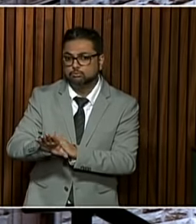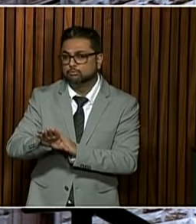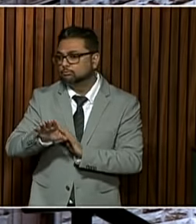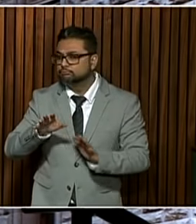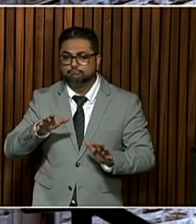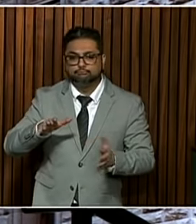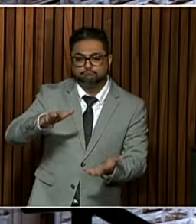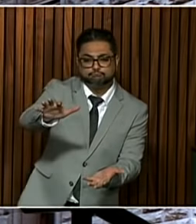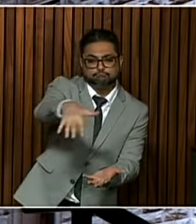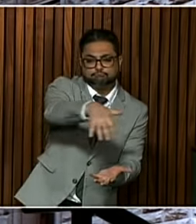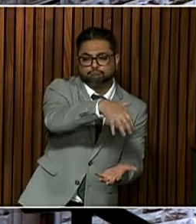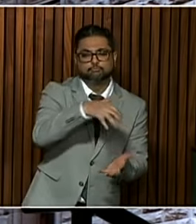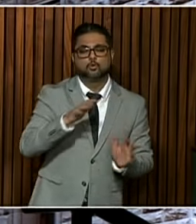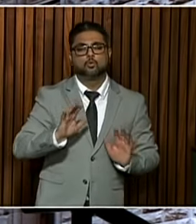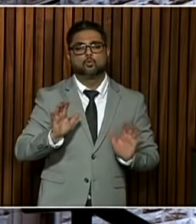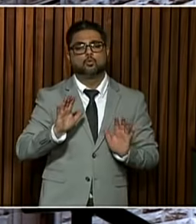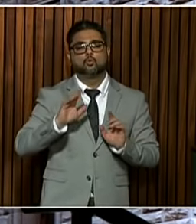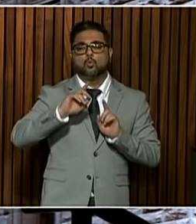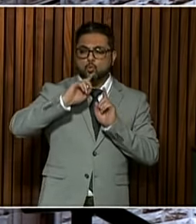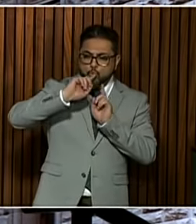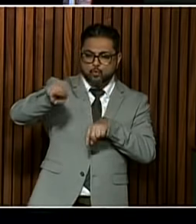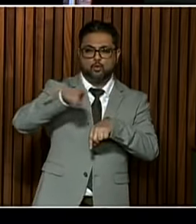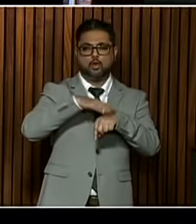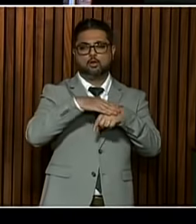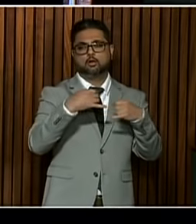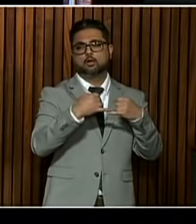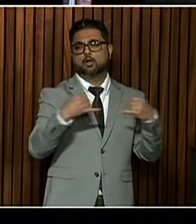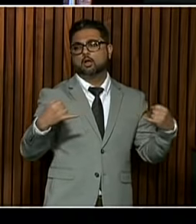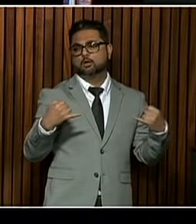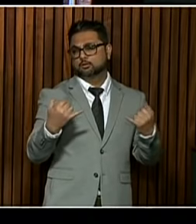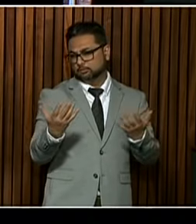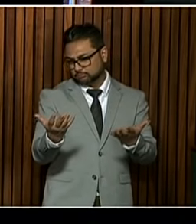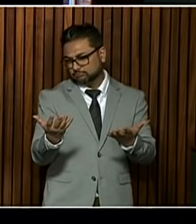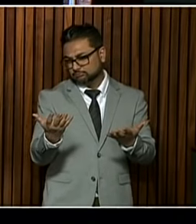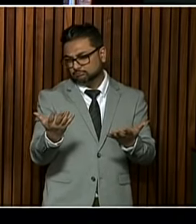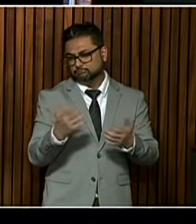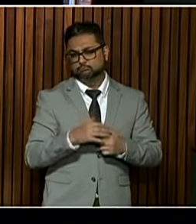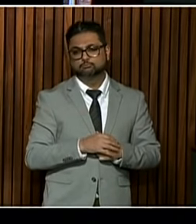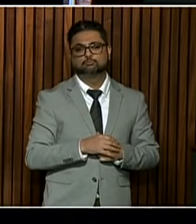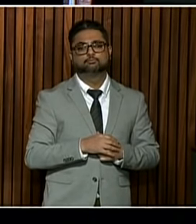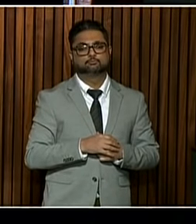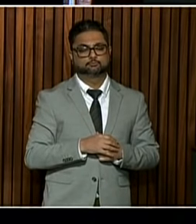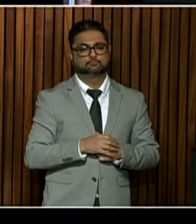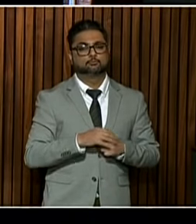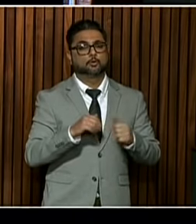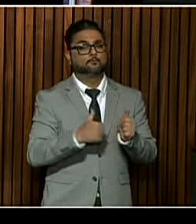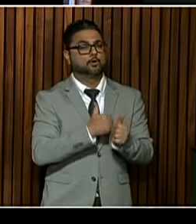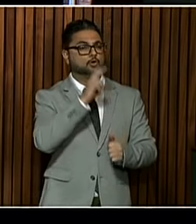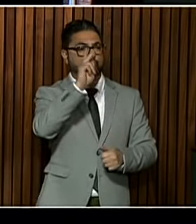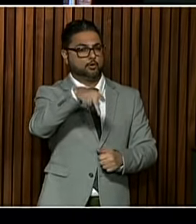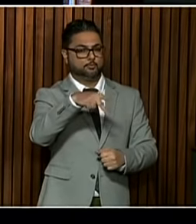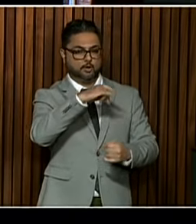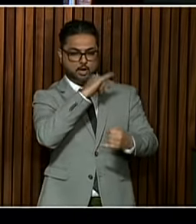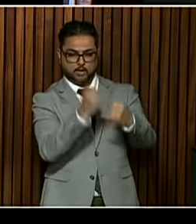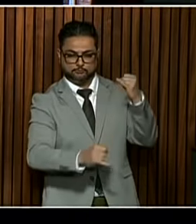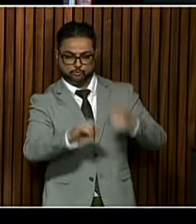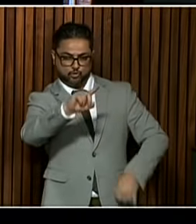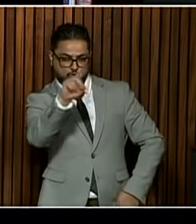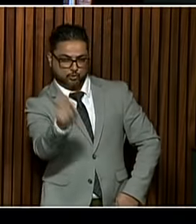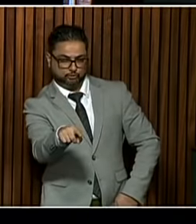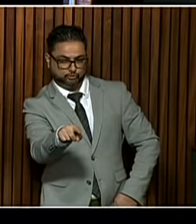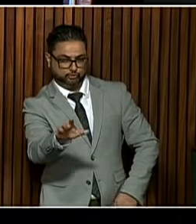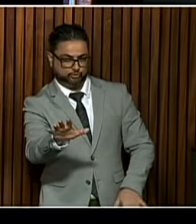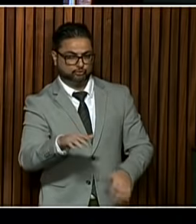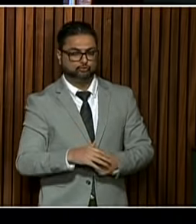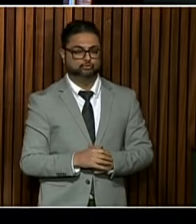time, but it doesn't mean we can't keep working at it more. Follow up, and this is the last question. Okay, and the numbers